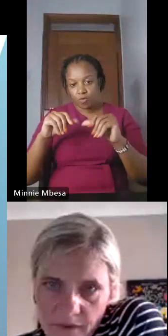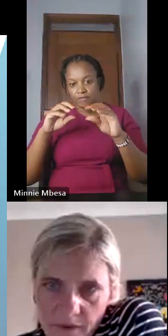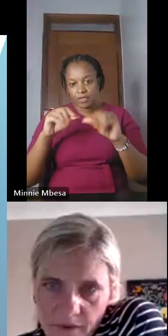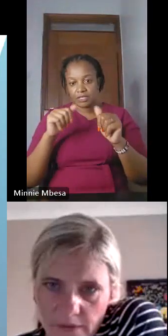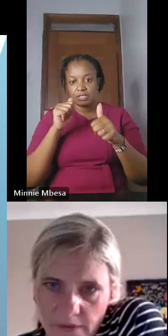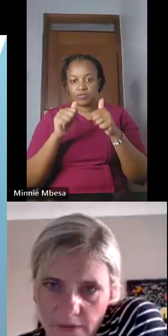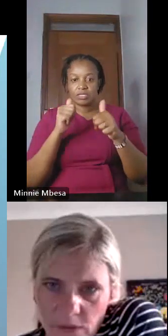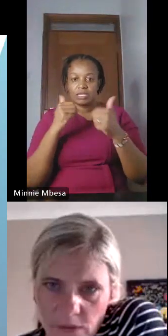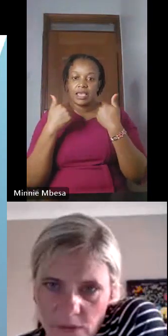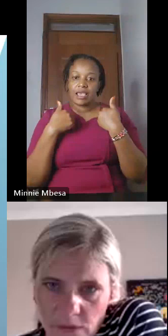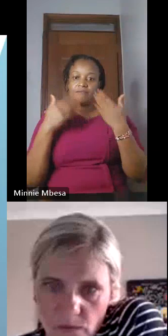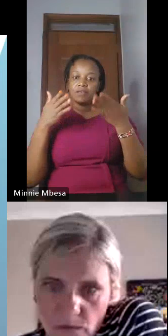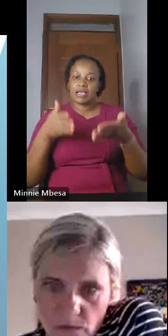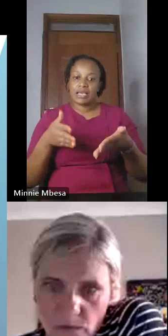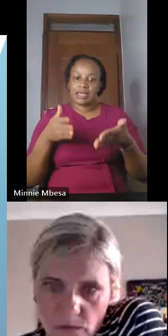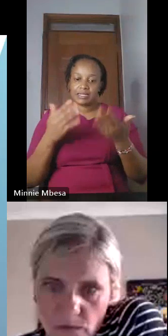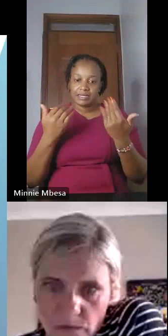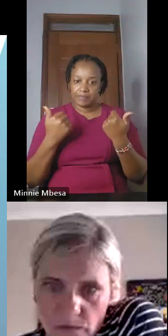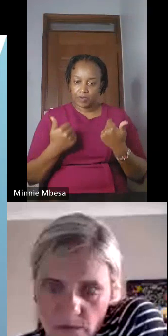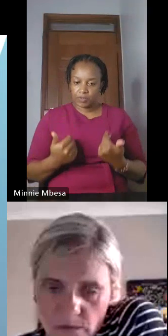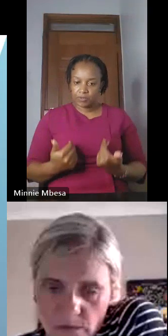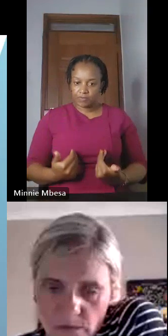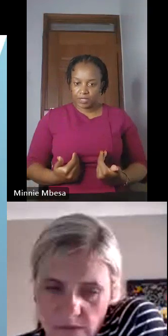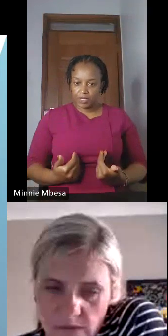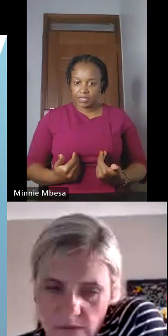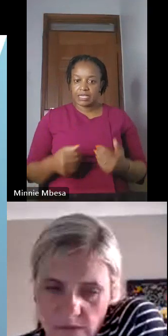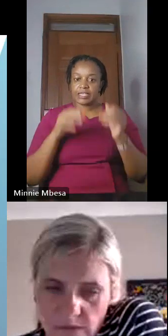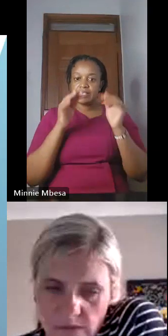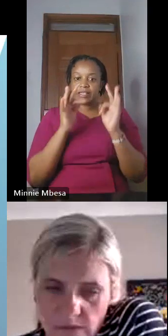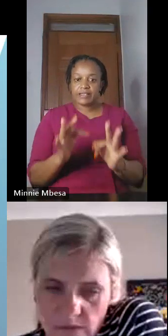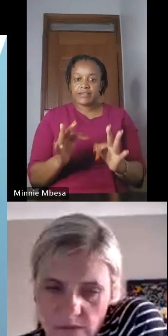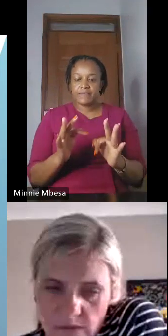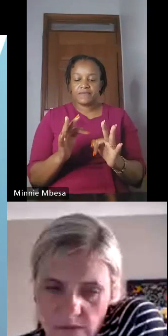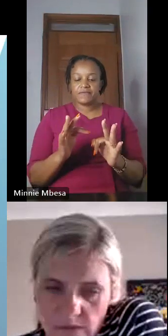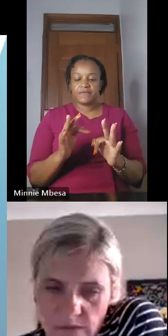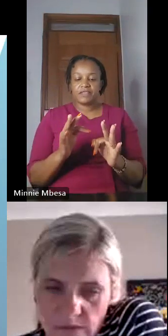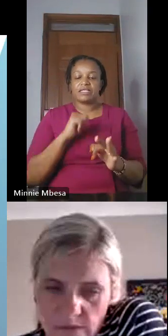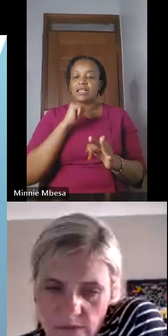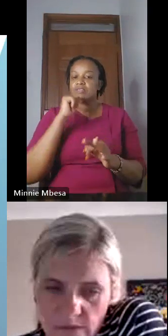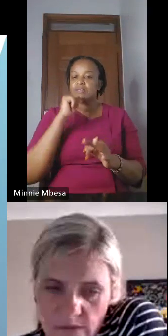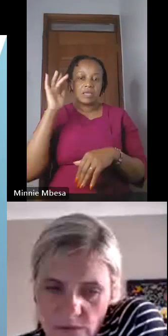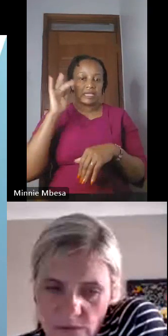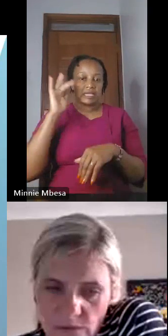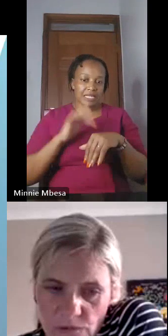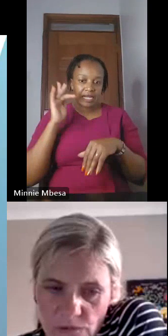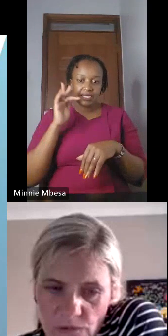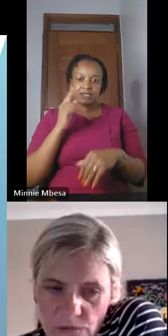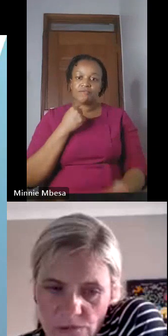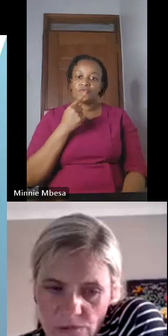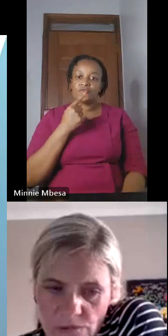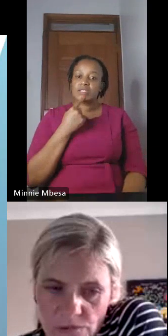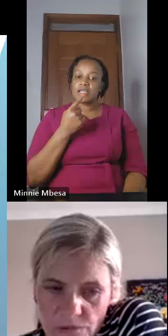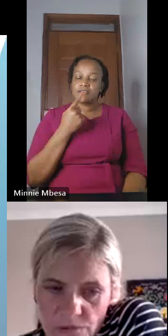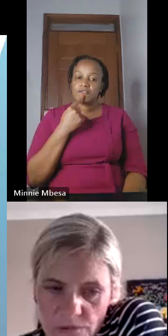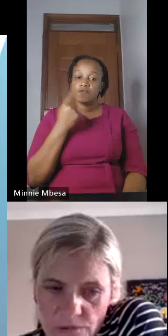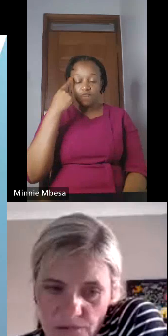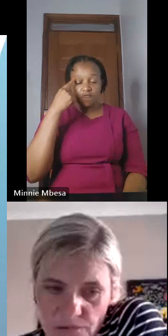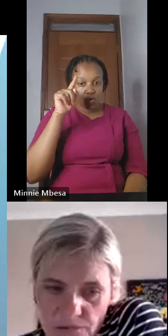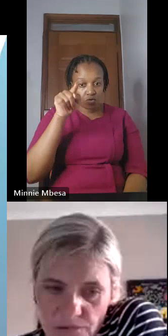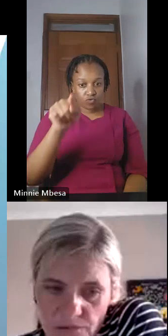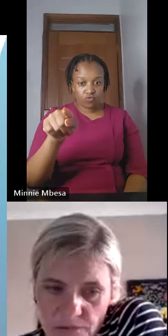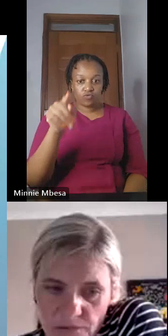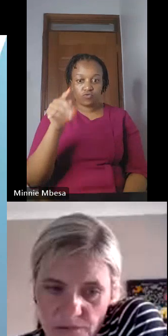Because to me, it somehow doesn't make sense to say, in order for you to contribute to